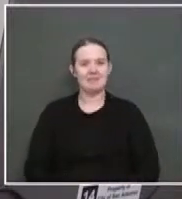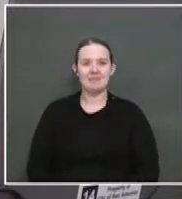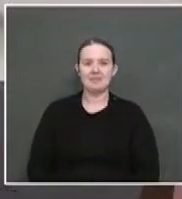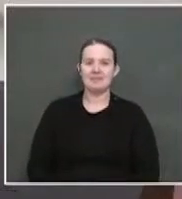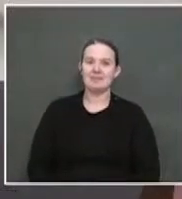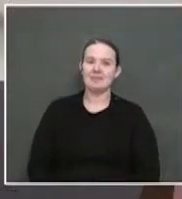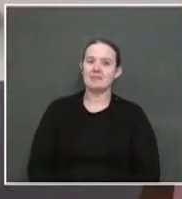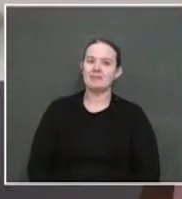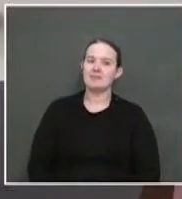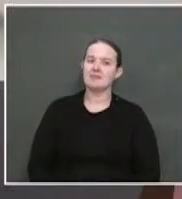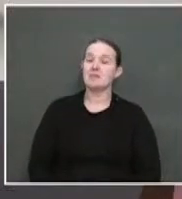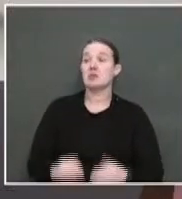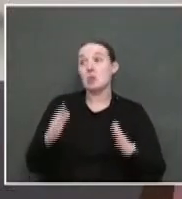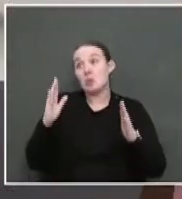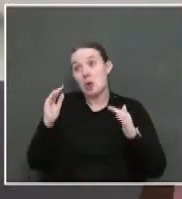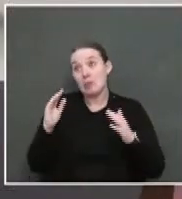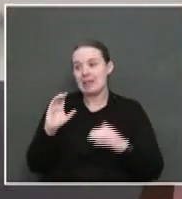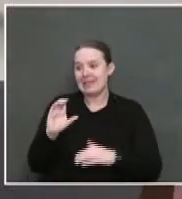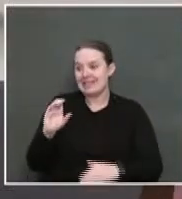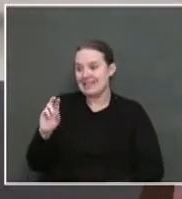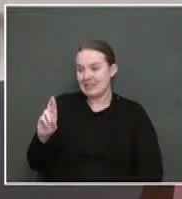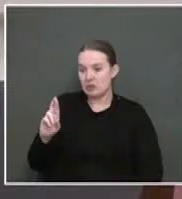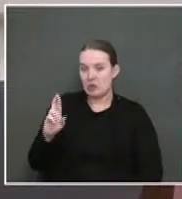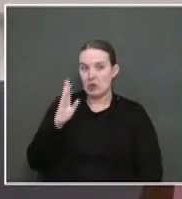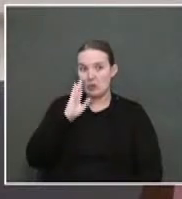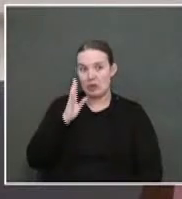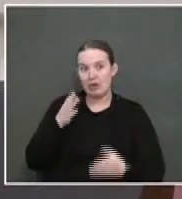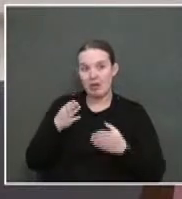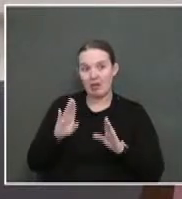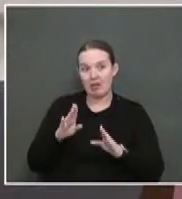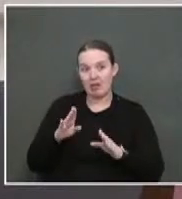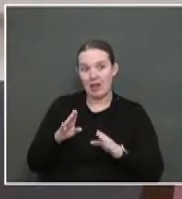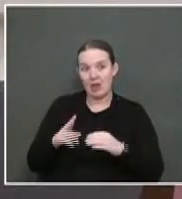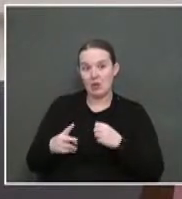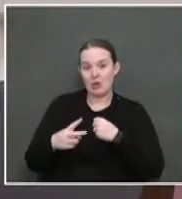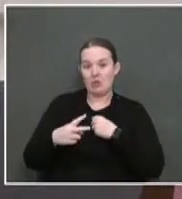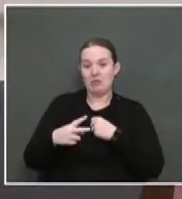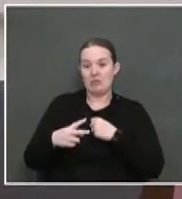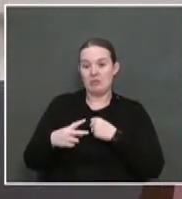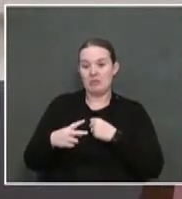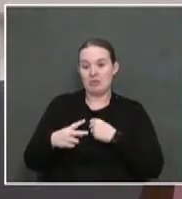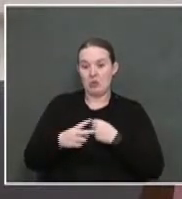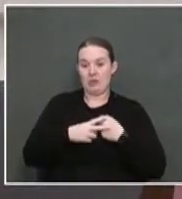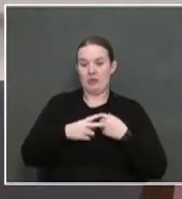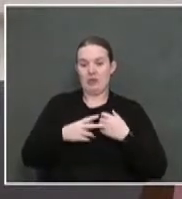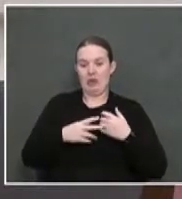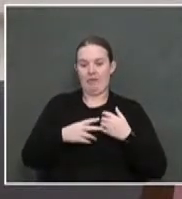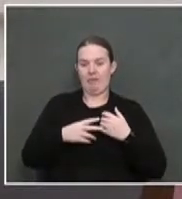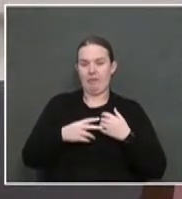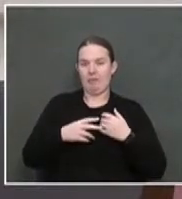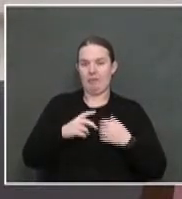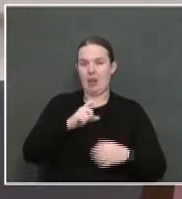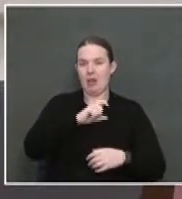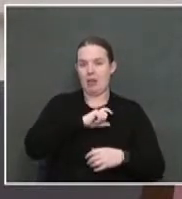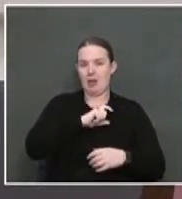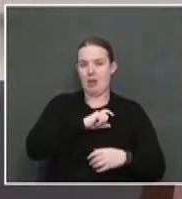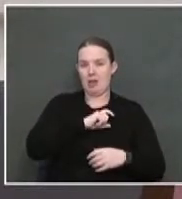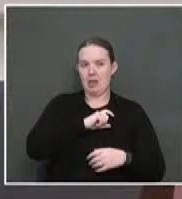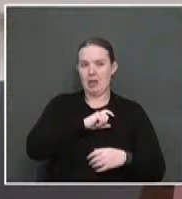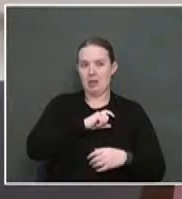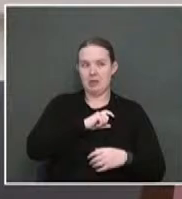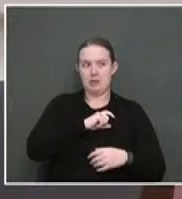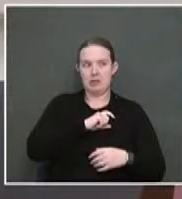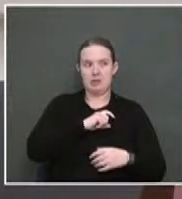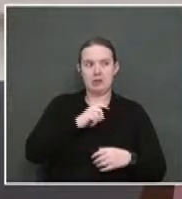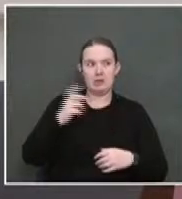So, well, we're hopeful that CCR, that will allow for reserve police officers to move it forward, to move forward low